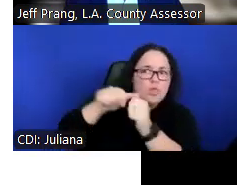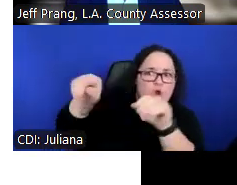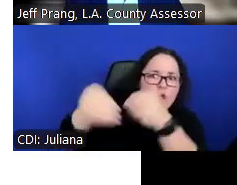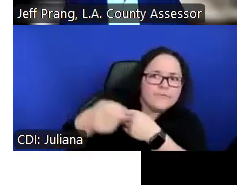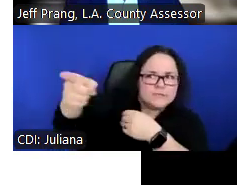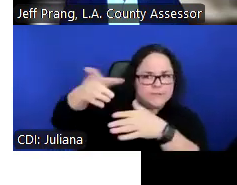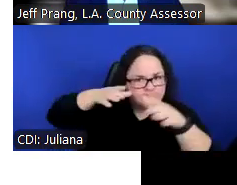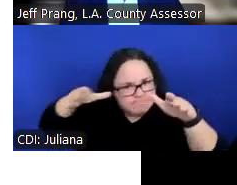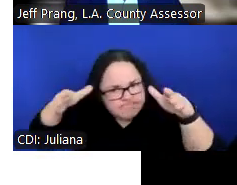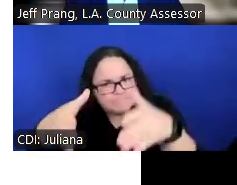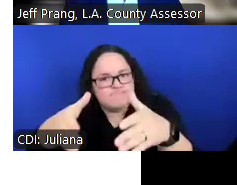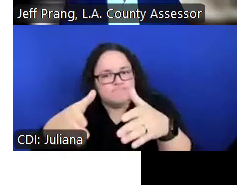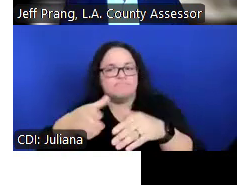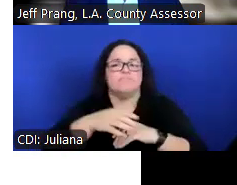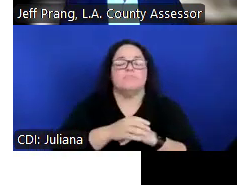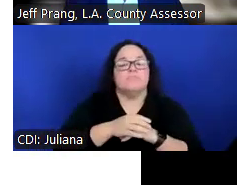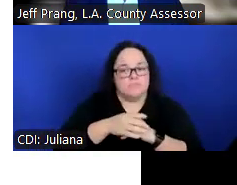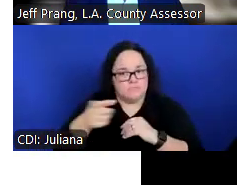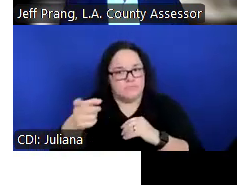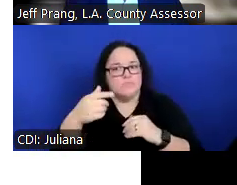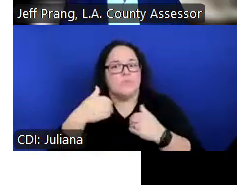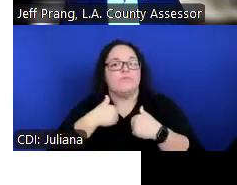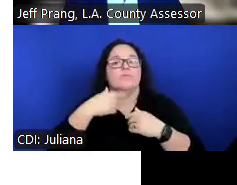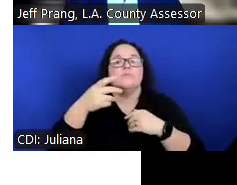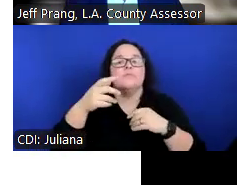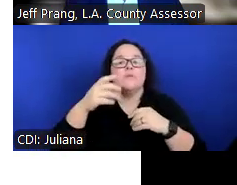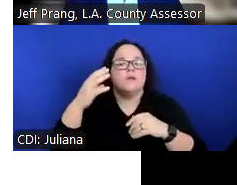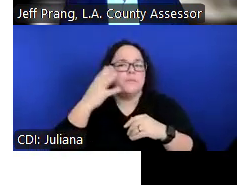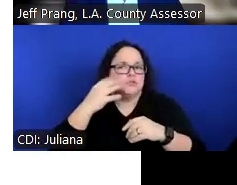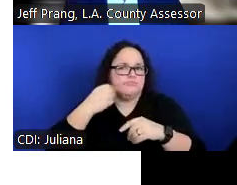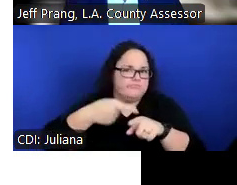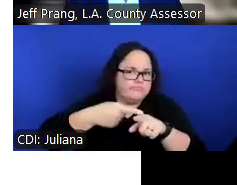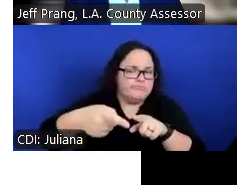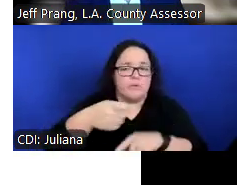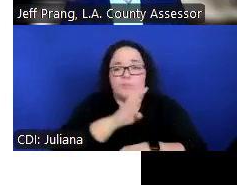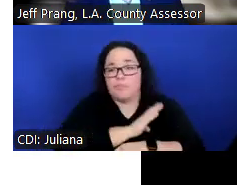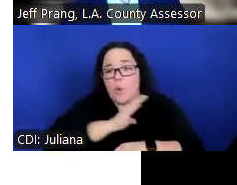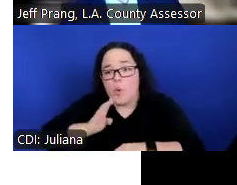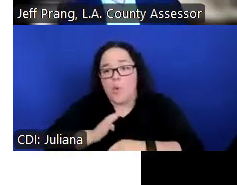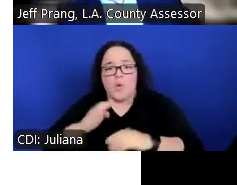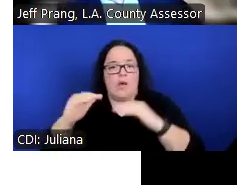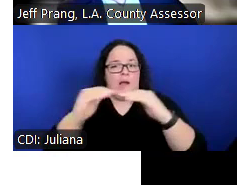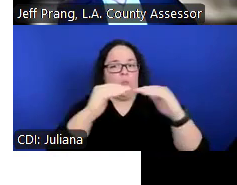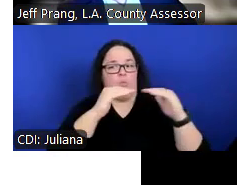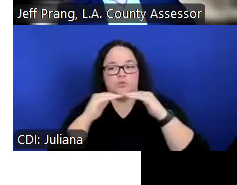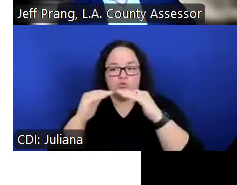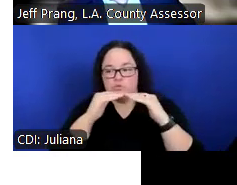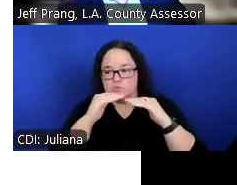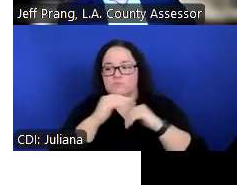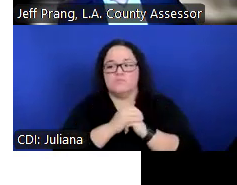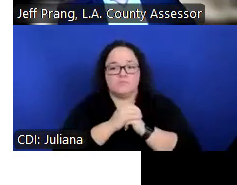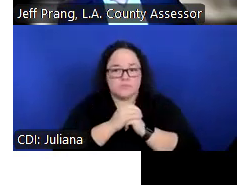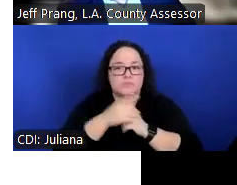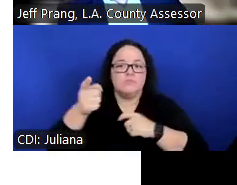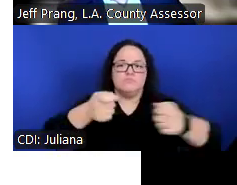1,400 employees that provides a foundation for a property tax system that generates $24 billion annually. Mr. Prang is